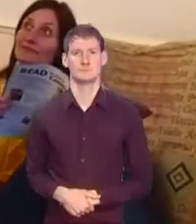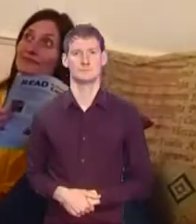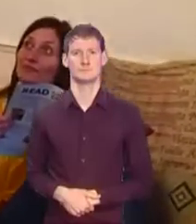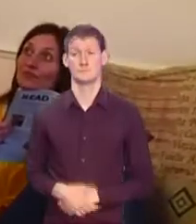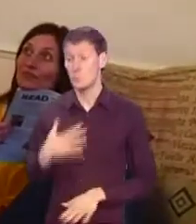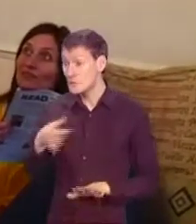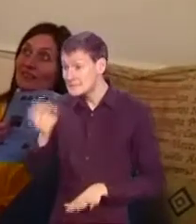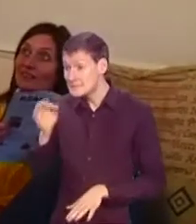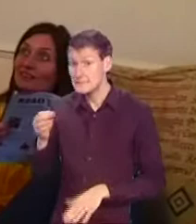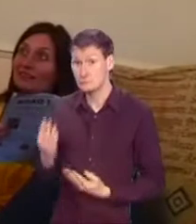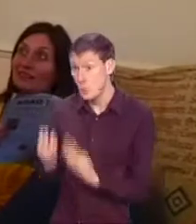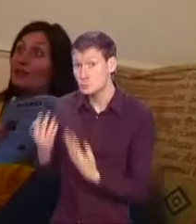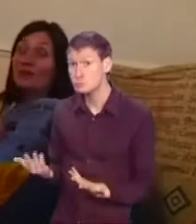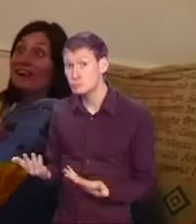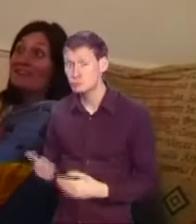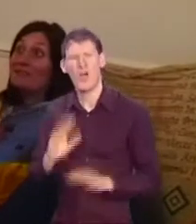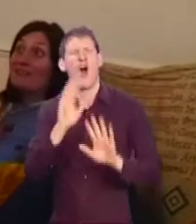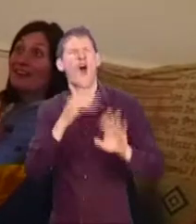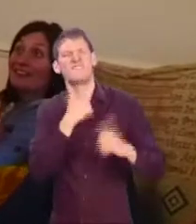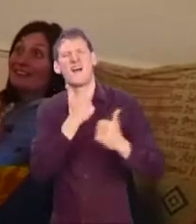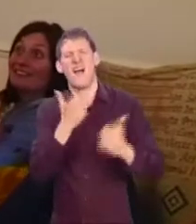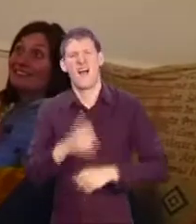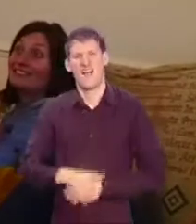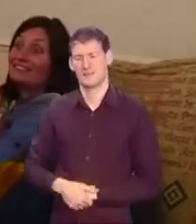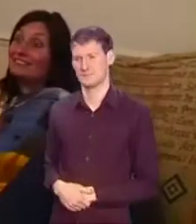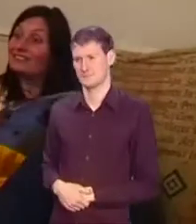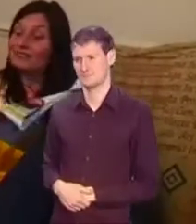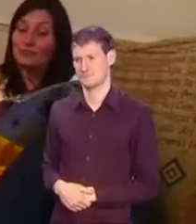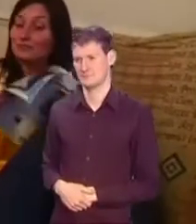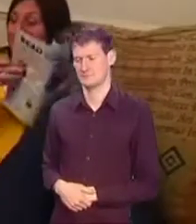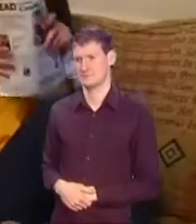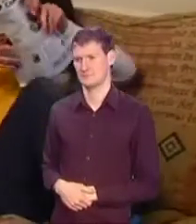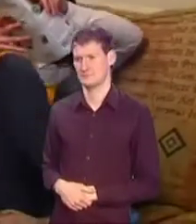Do you want a cup of tea or some toast? No thanks, I'm fine.